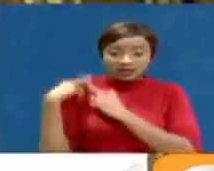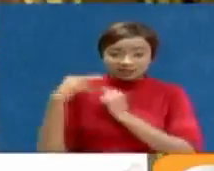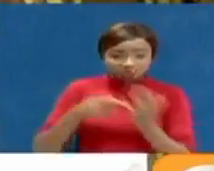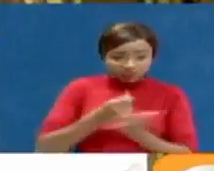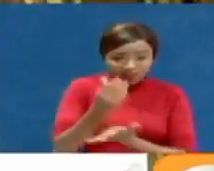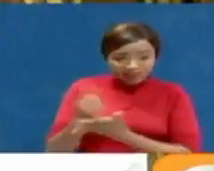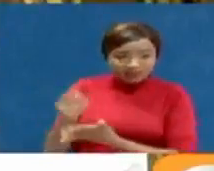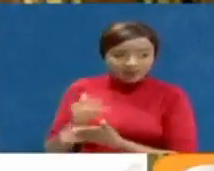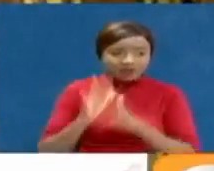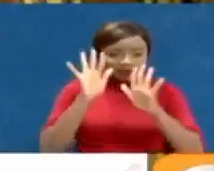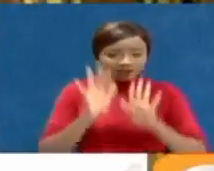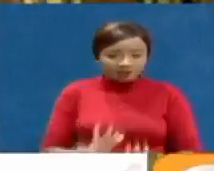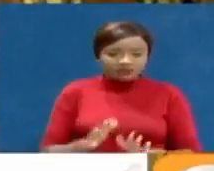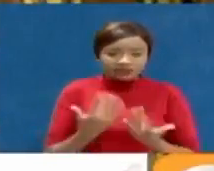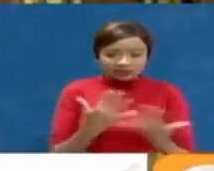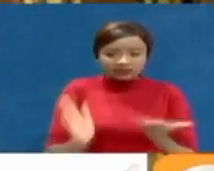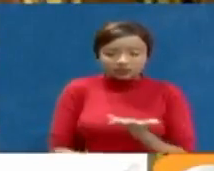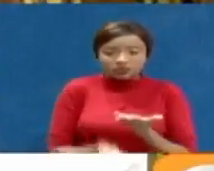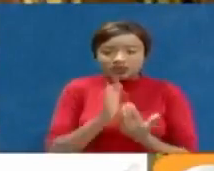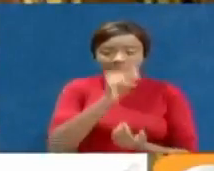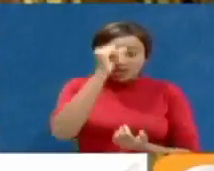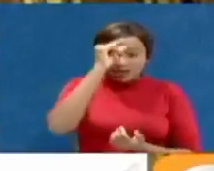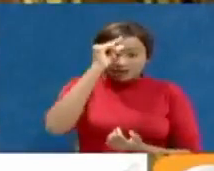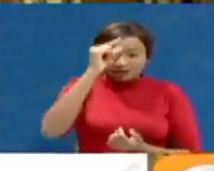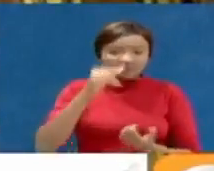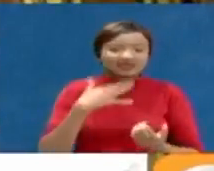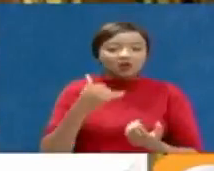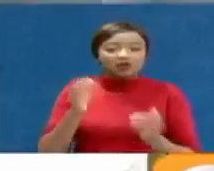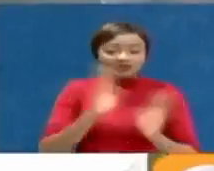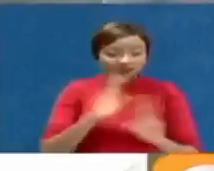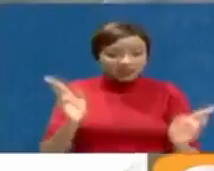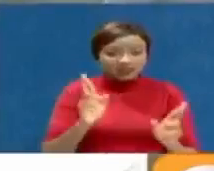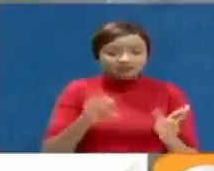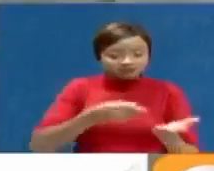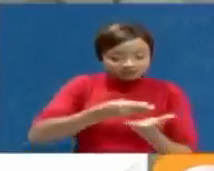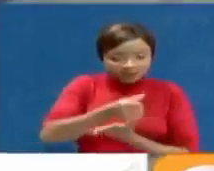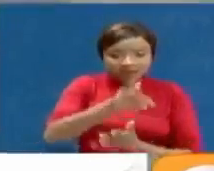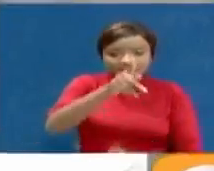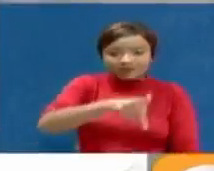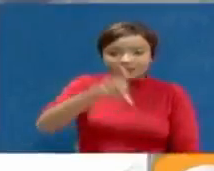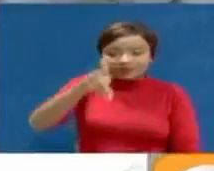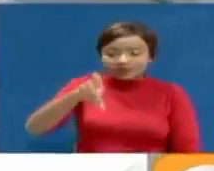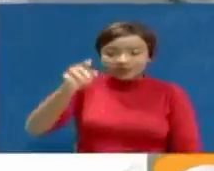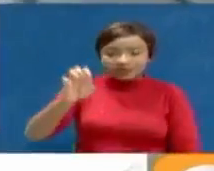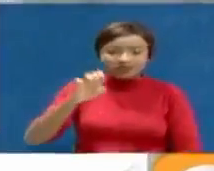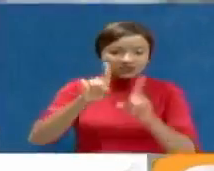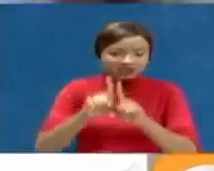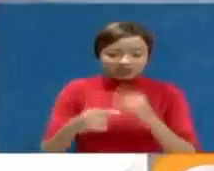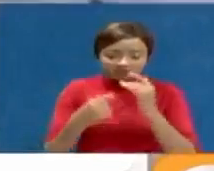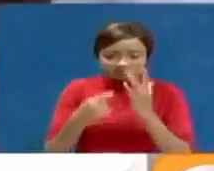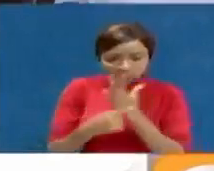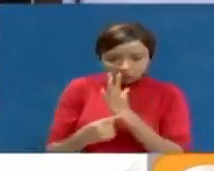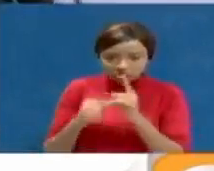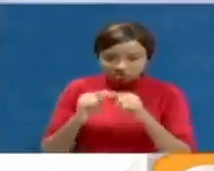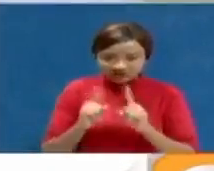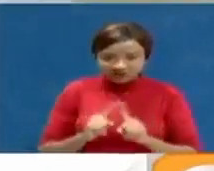medical commodities for government facilities, hurriedly sought to procure what they term health products and technologies, whose details